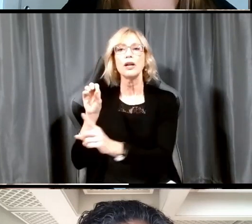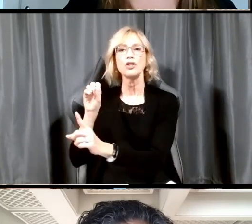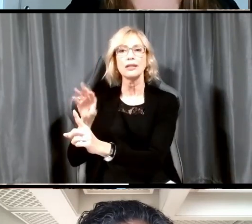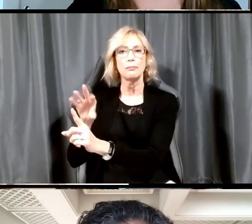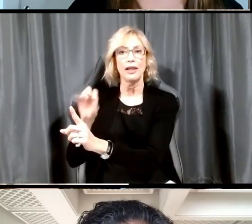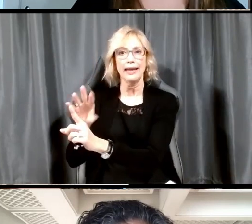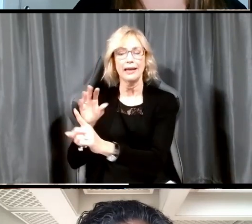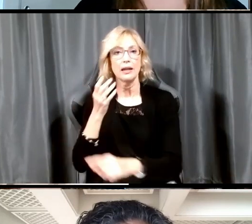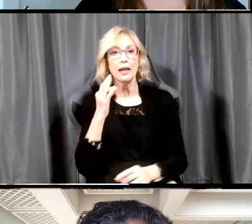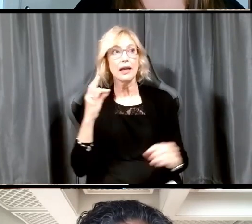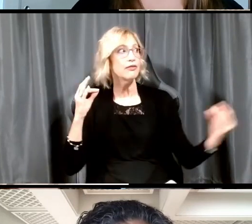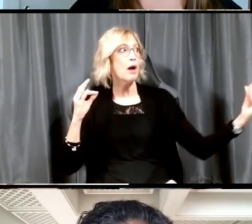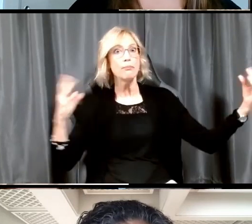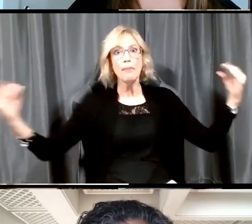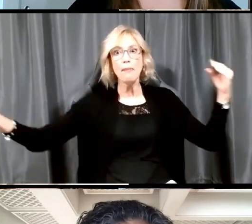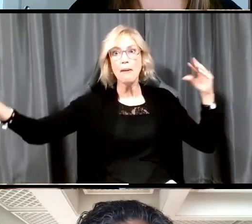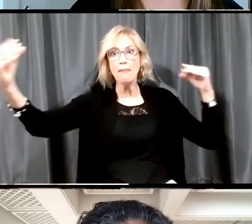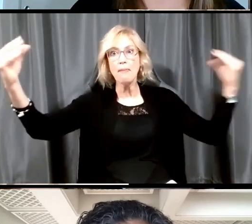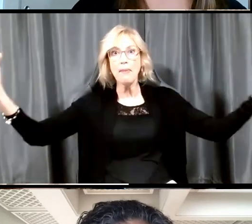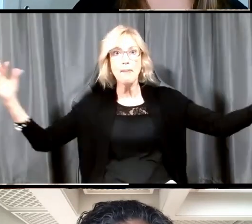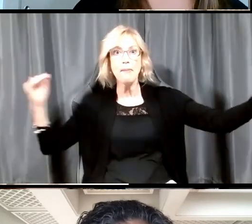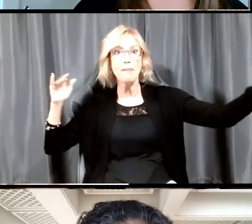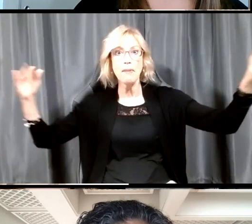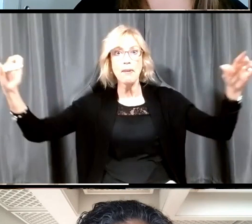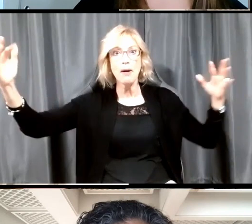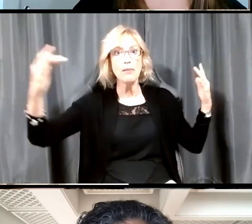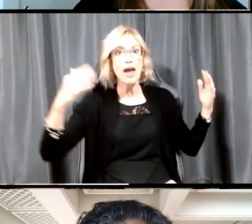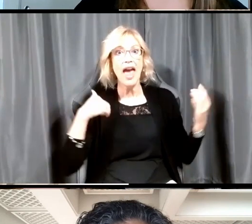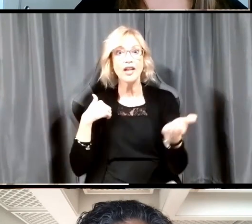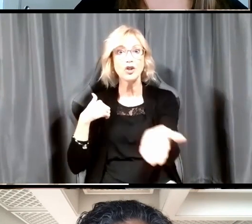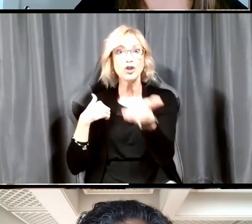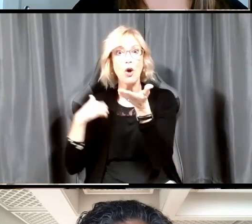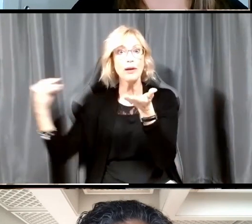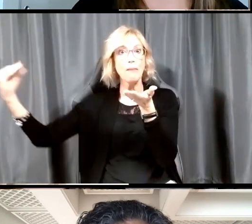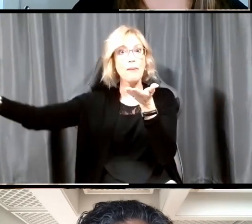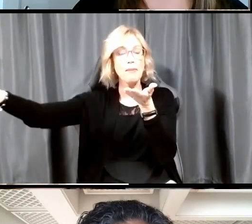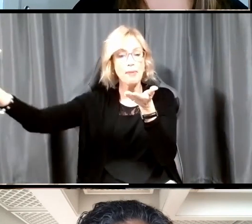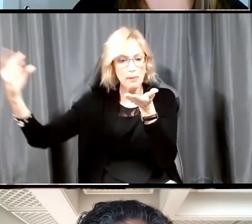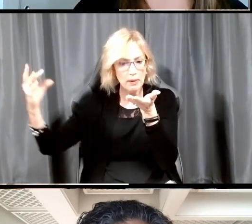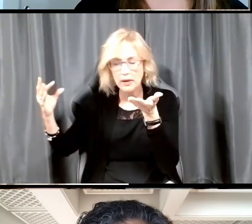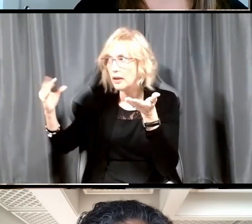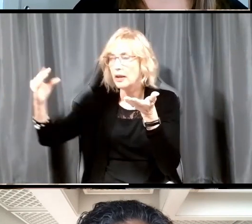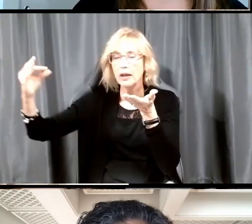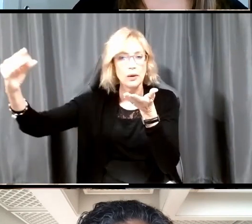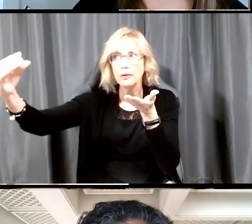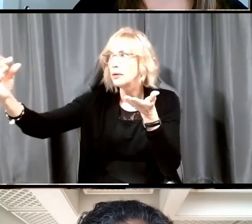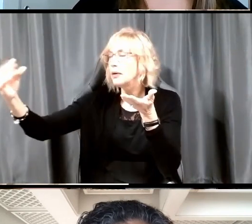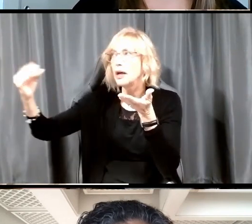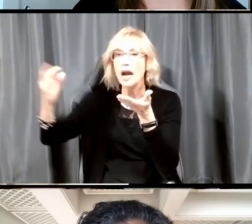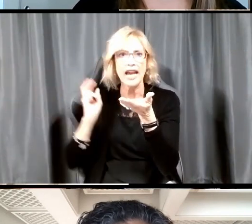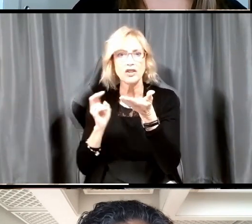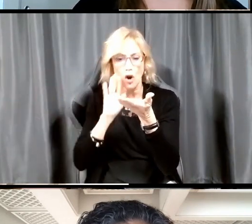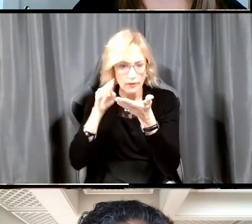happening around them, at the same time you're presenting that object or that target, that makes a difference in